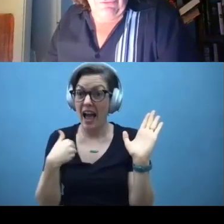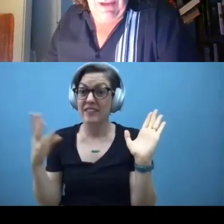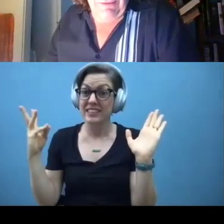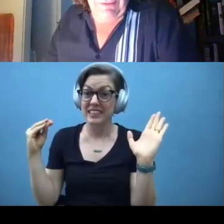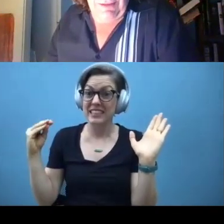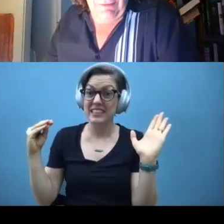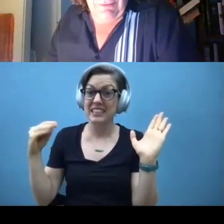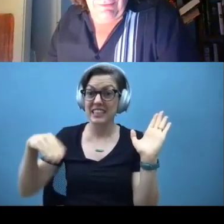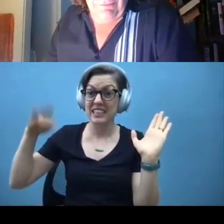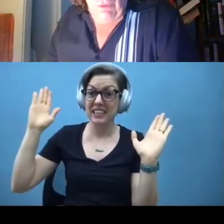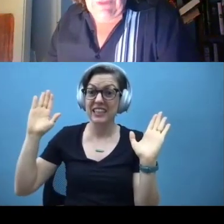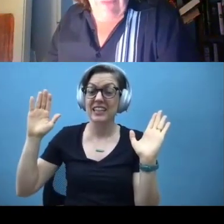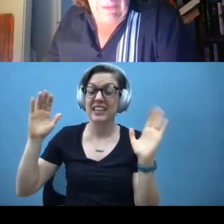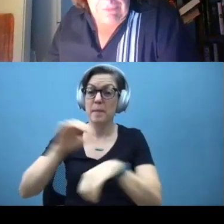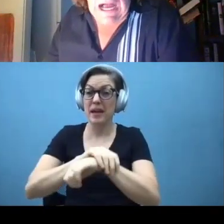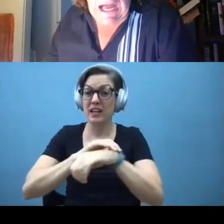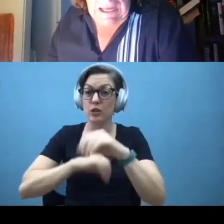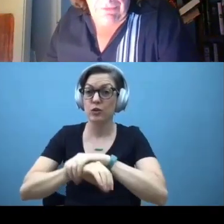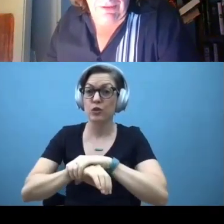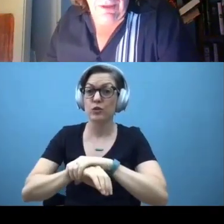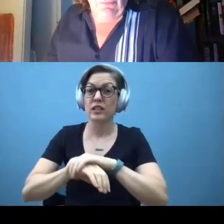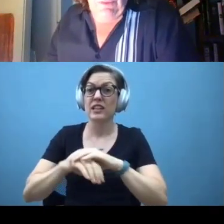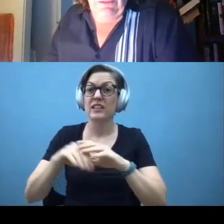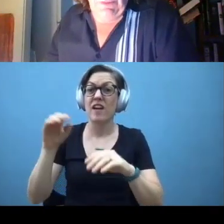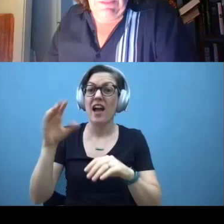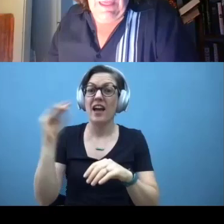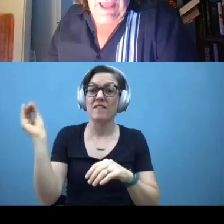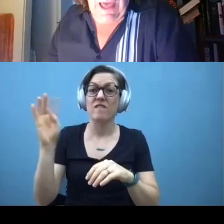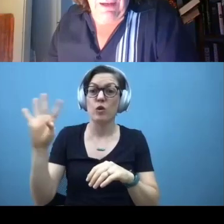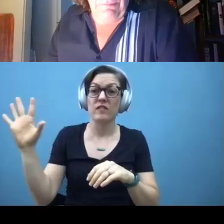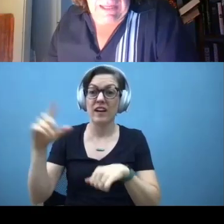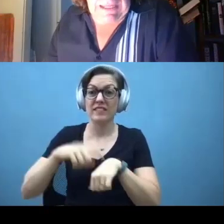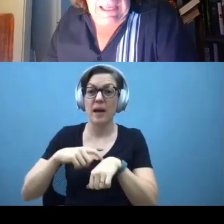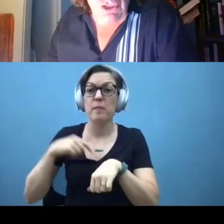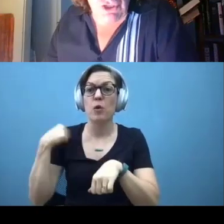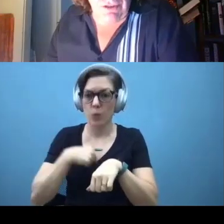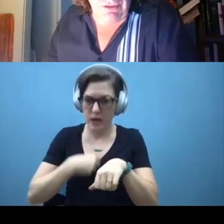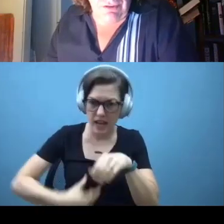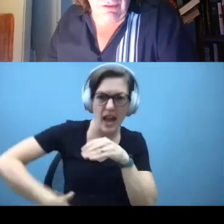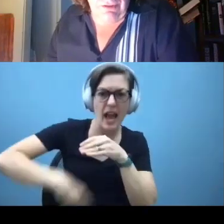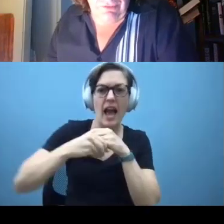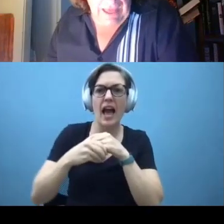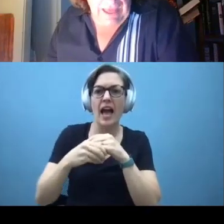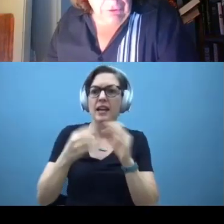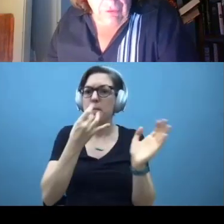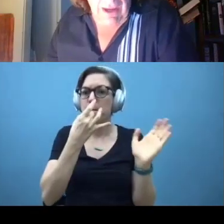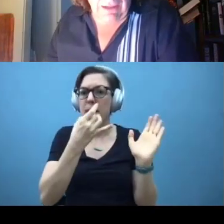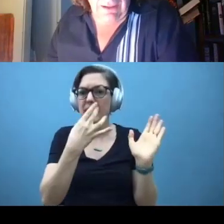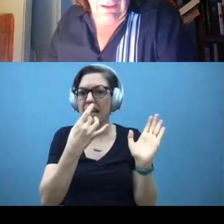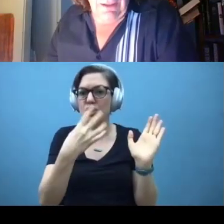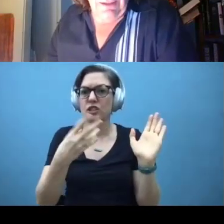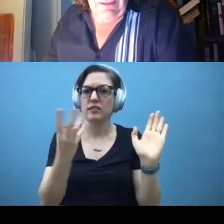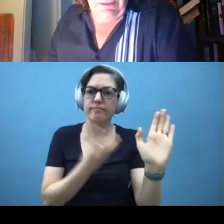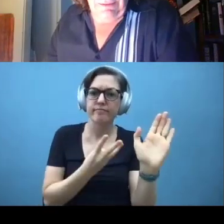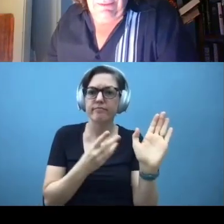mechanical restraints and 45 times we then added medication to that